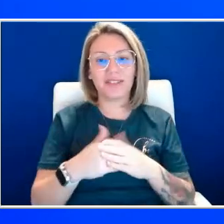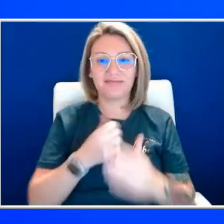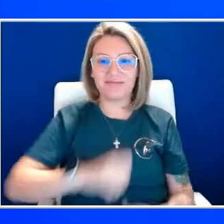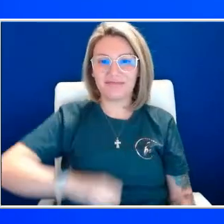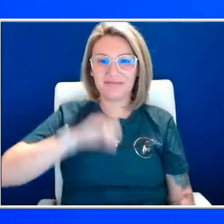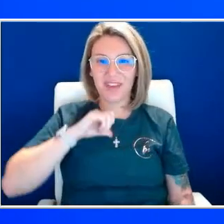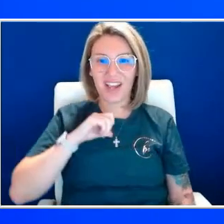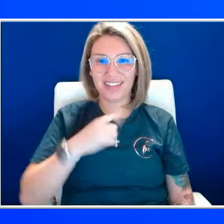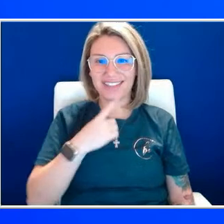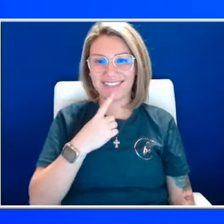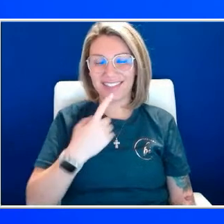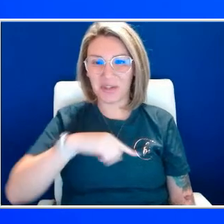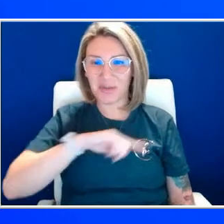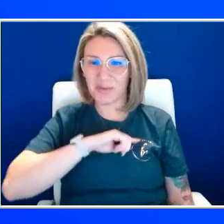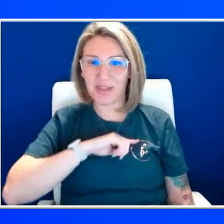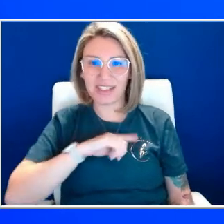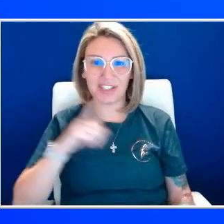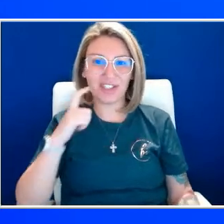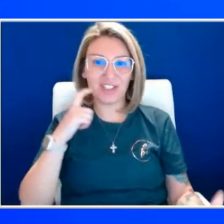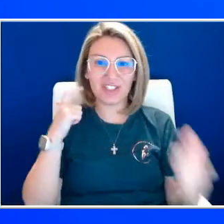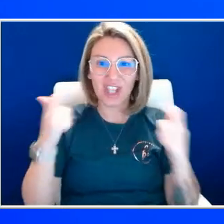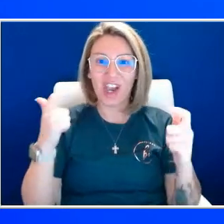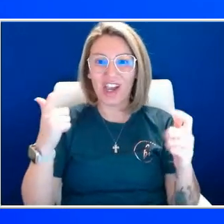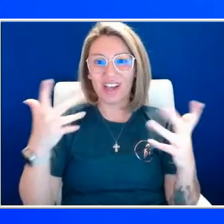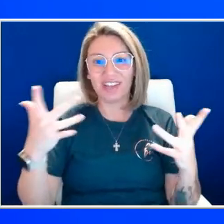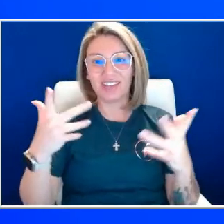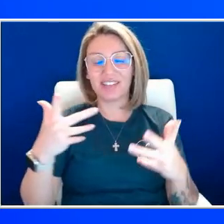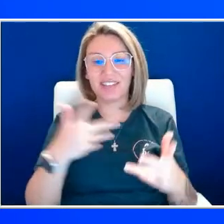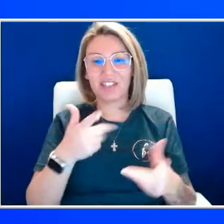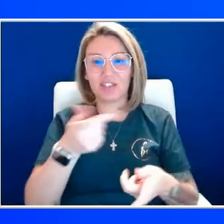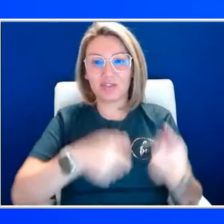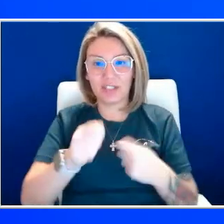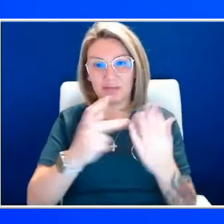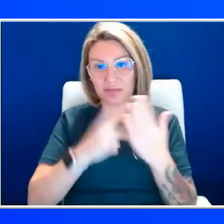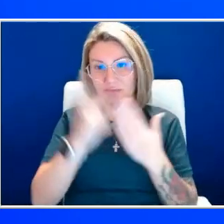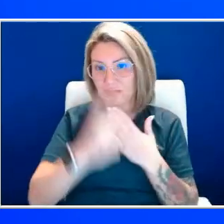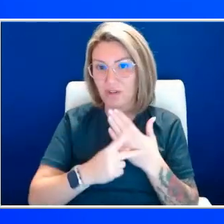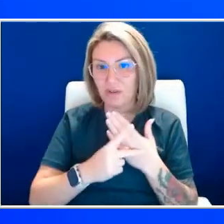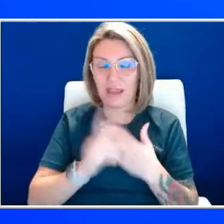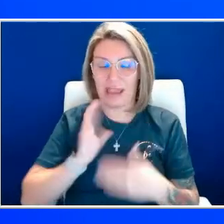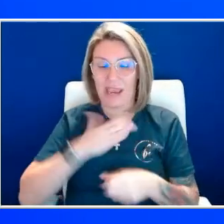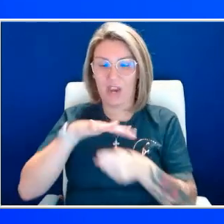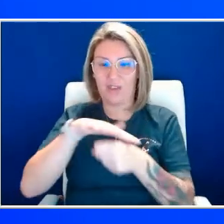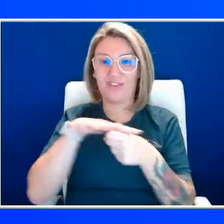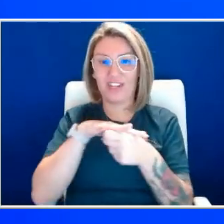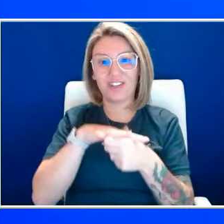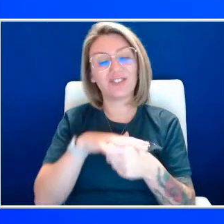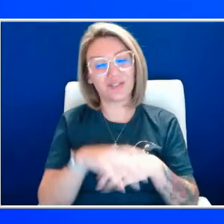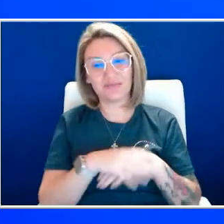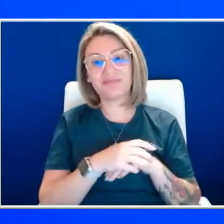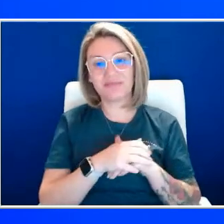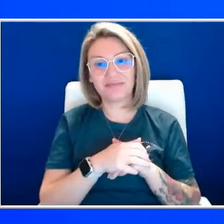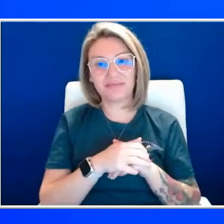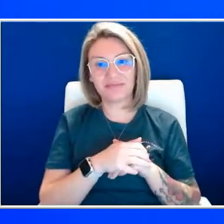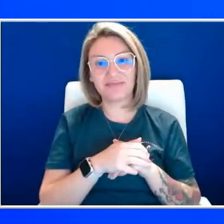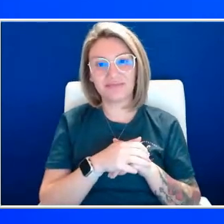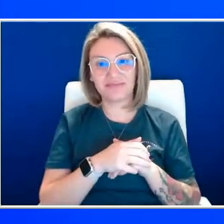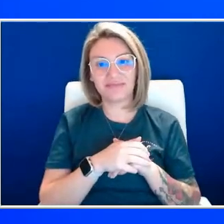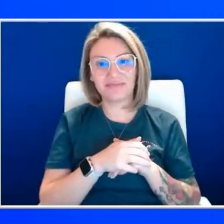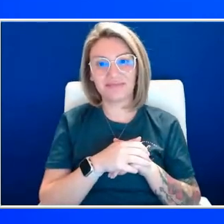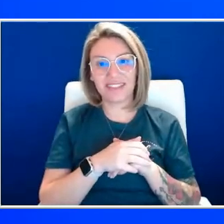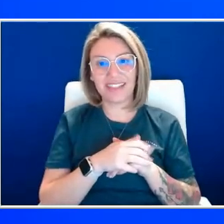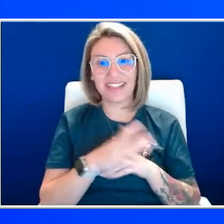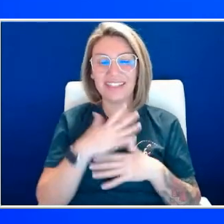are largest transplant LVAD program in our region, and it's very it's a pleasure to work here